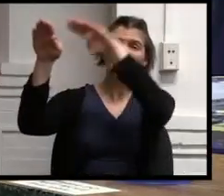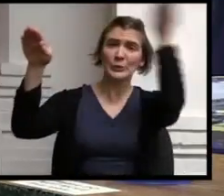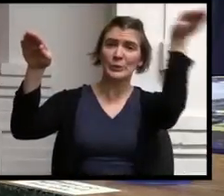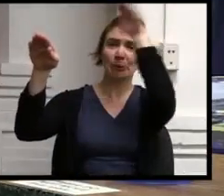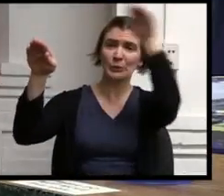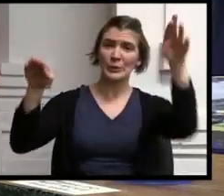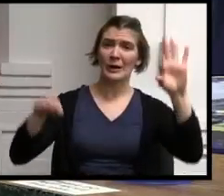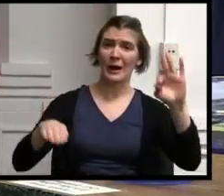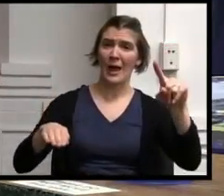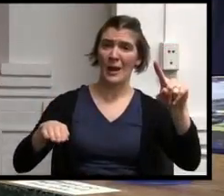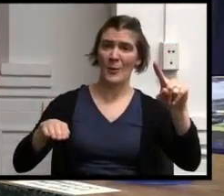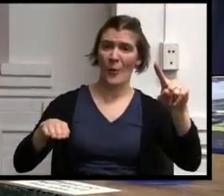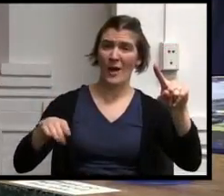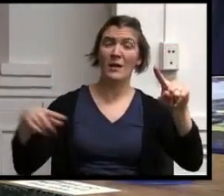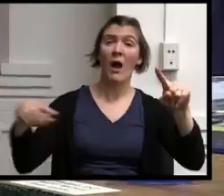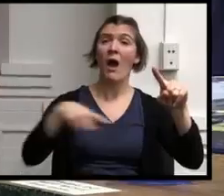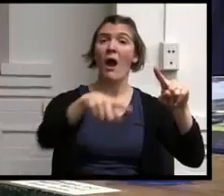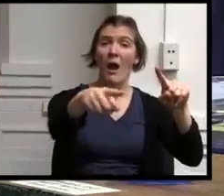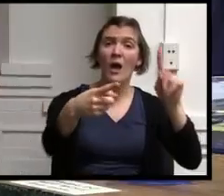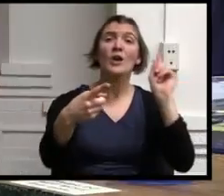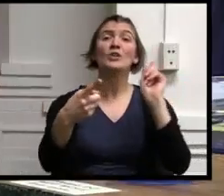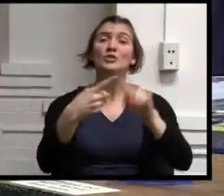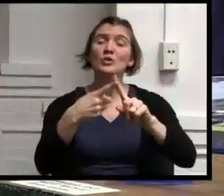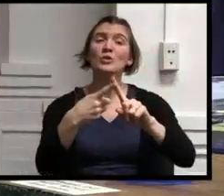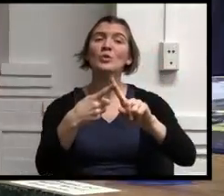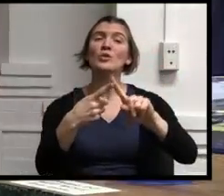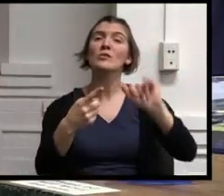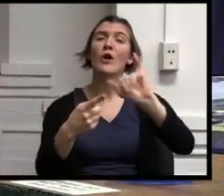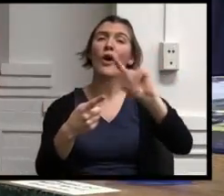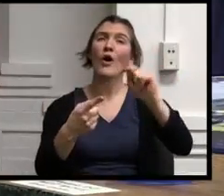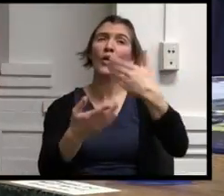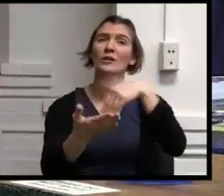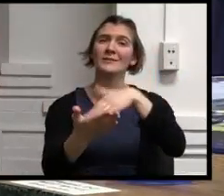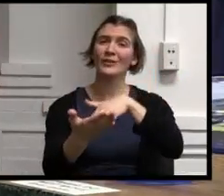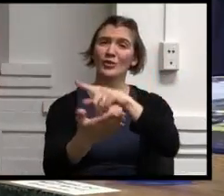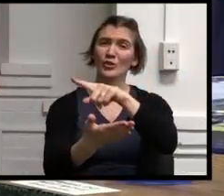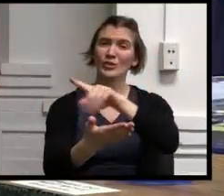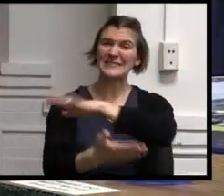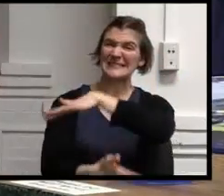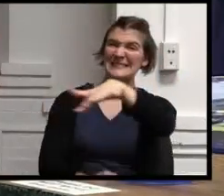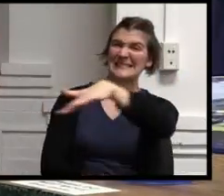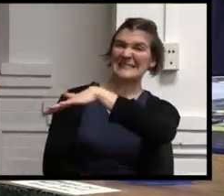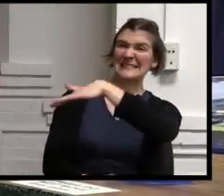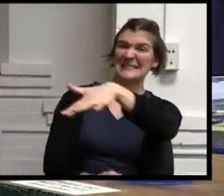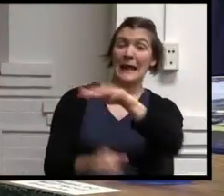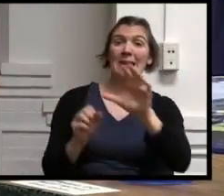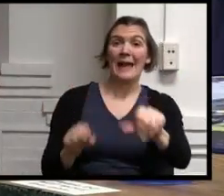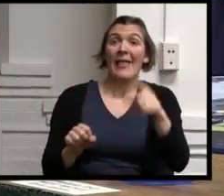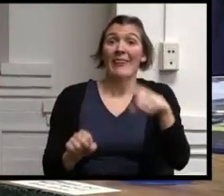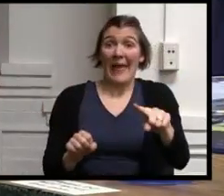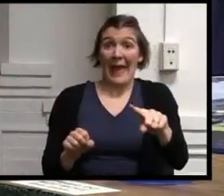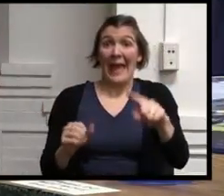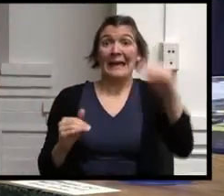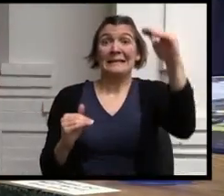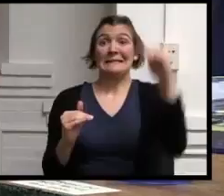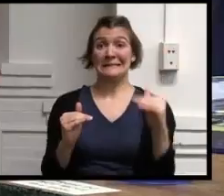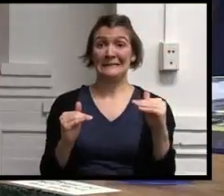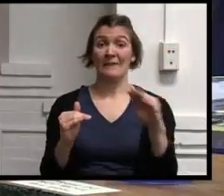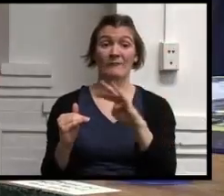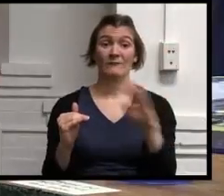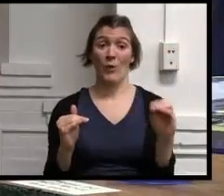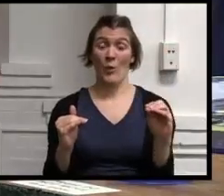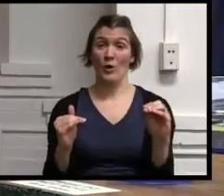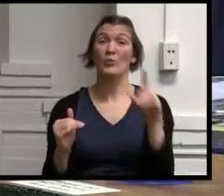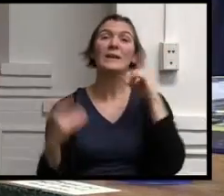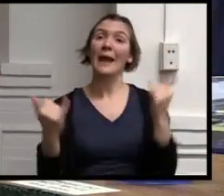area of the Saxons River Distillery and the Fire Arts Center, to see if they would maintain that at 40 miles an hour when the construction